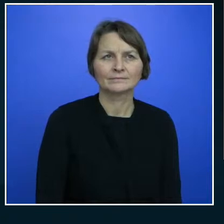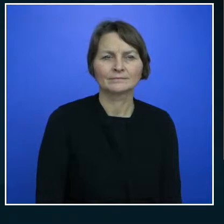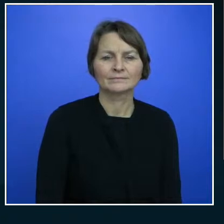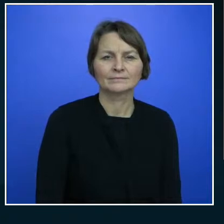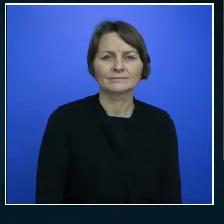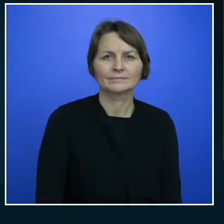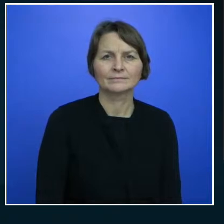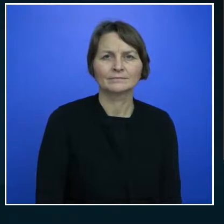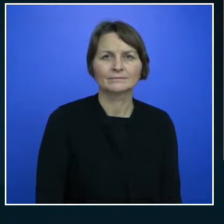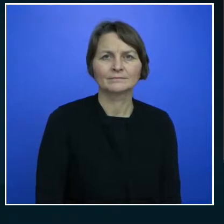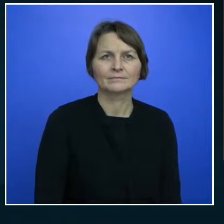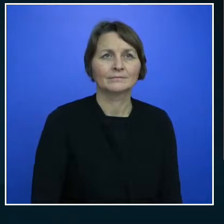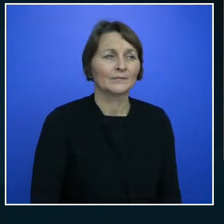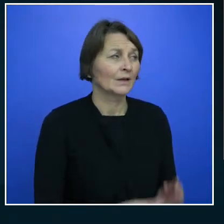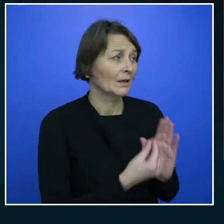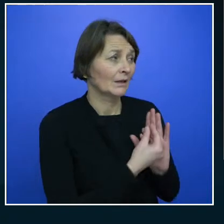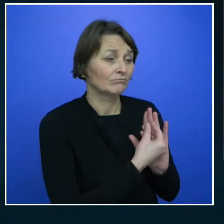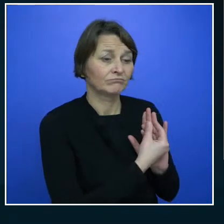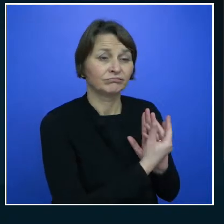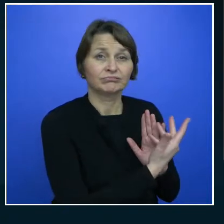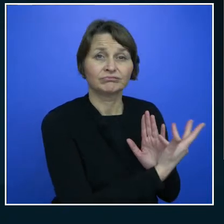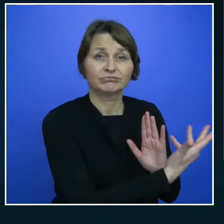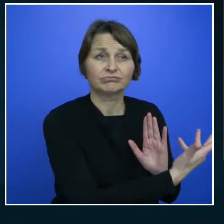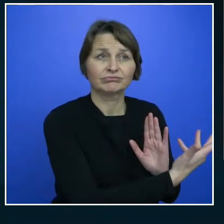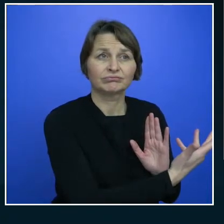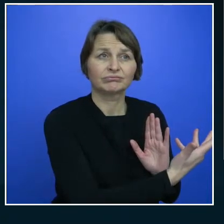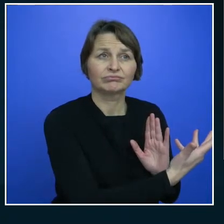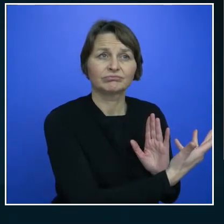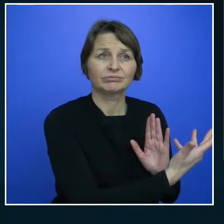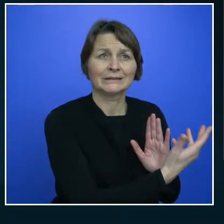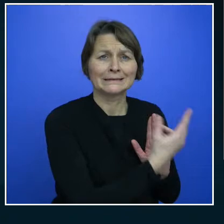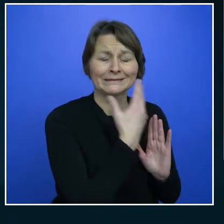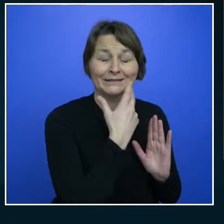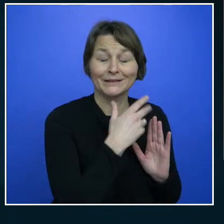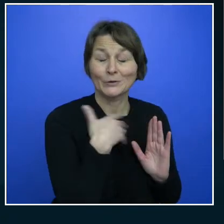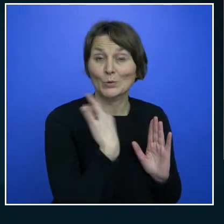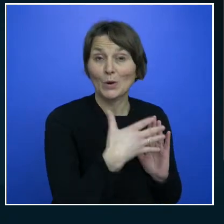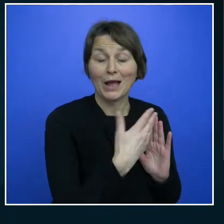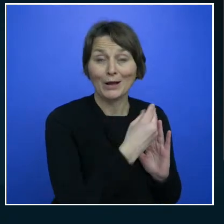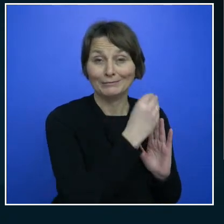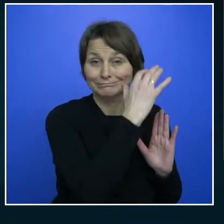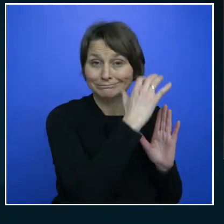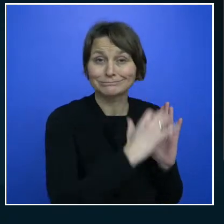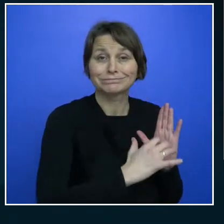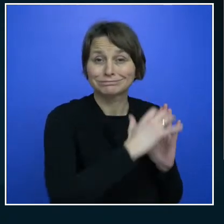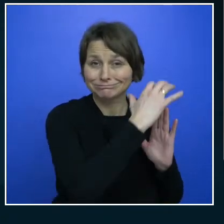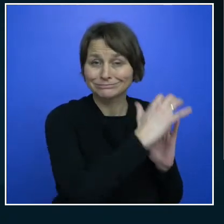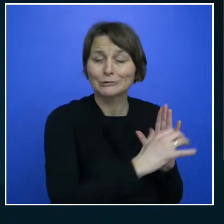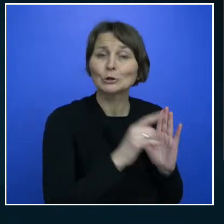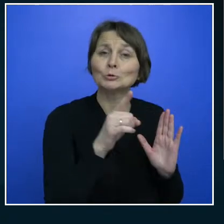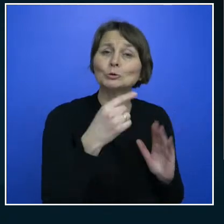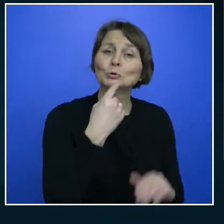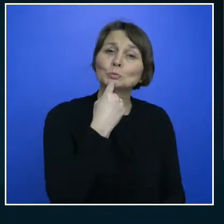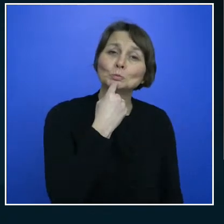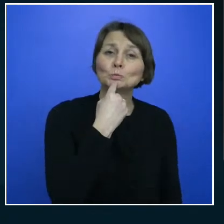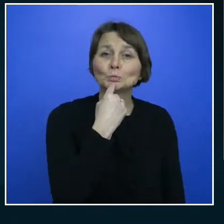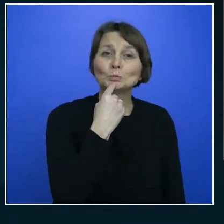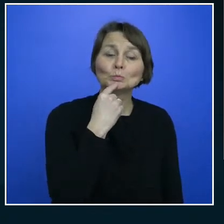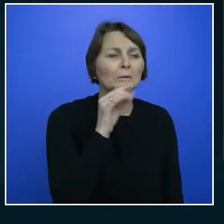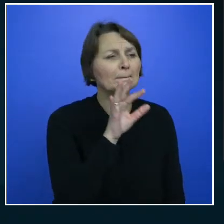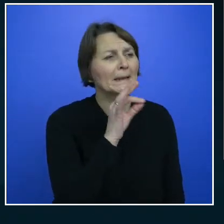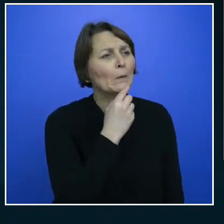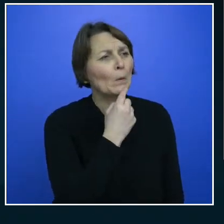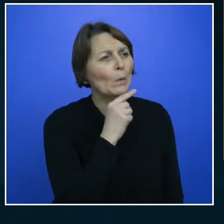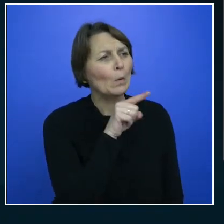yeah. It's unbelievable how many, and so you can choose one that you like,